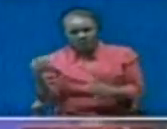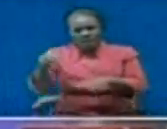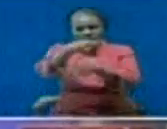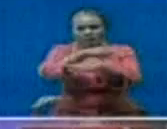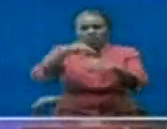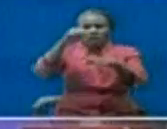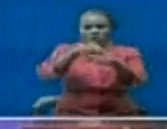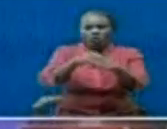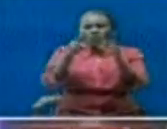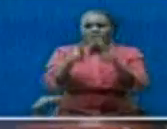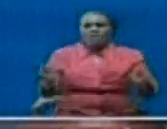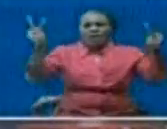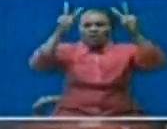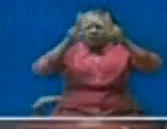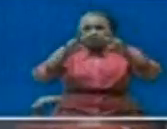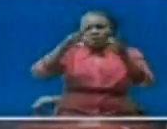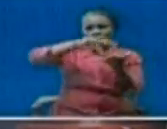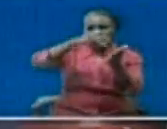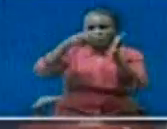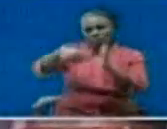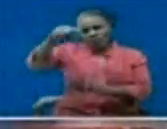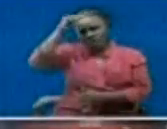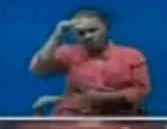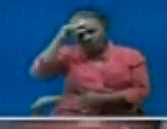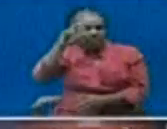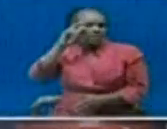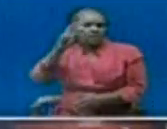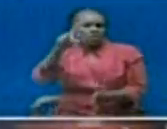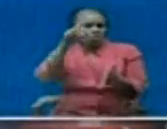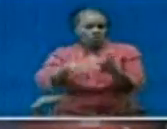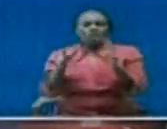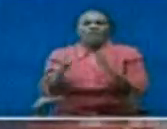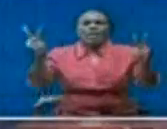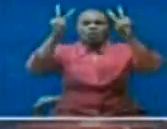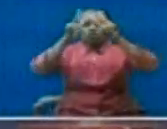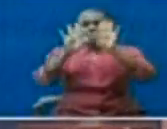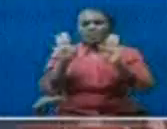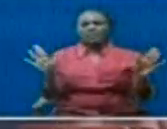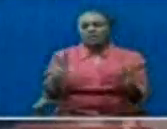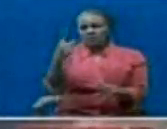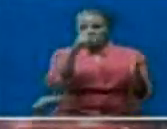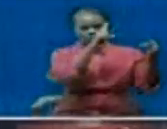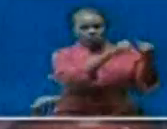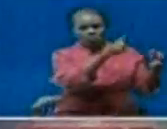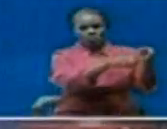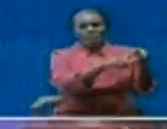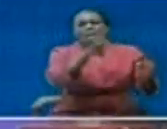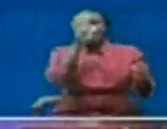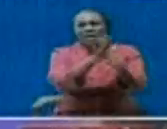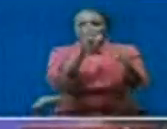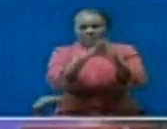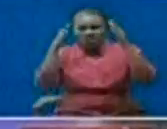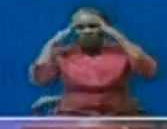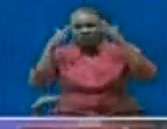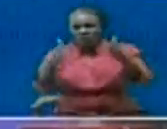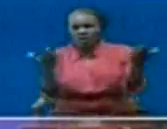national values and principles of governance. We're looking at values. And two, there is so much focus we